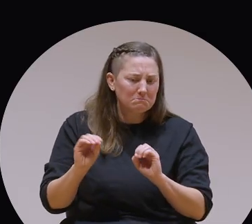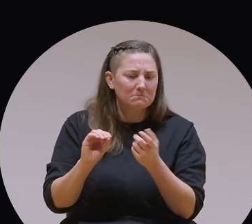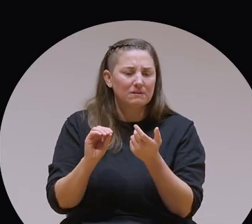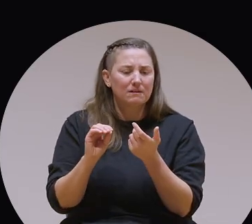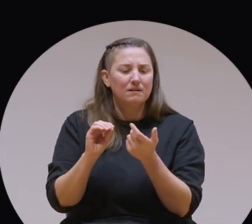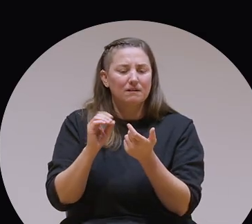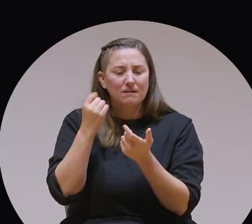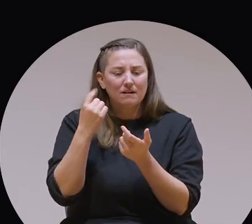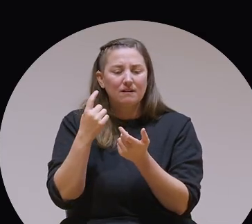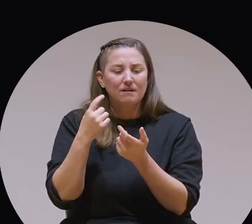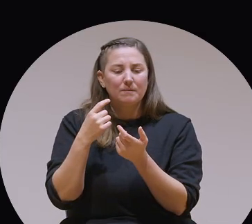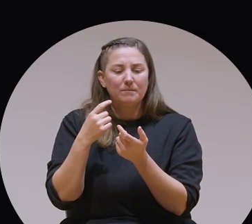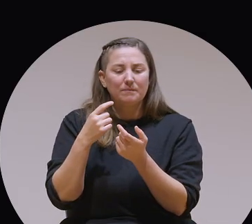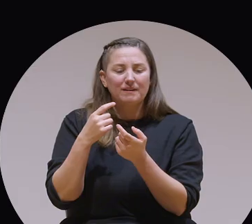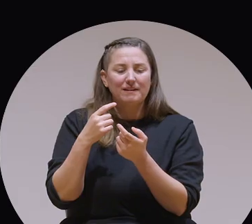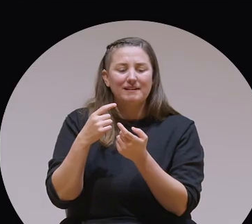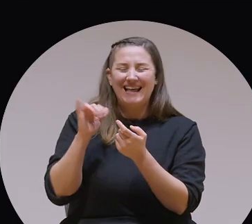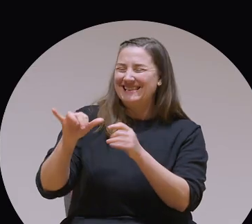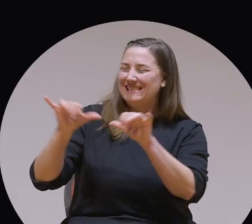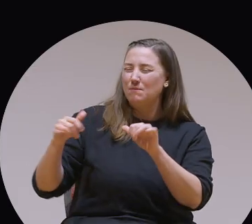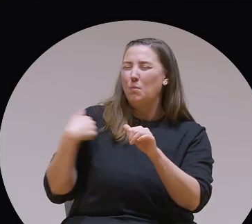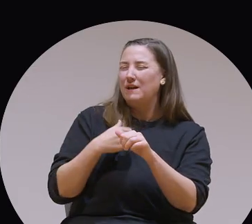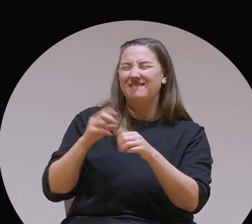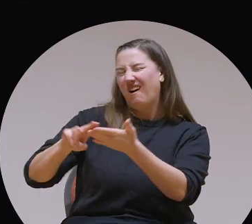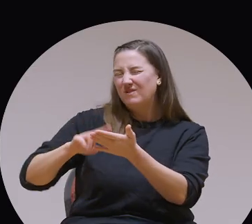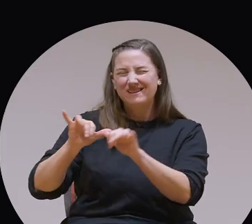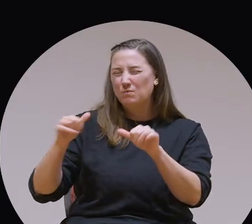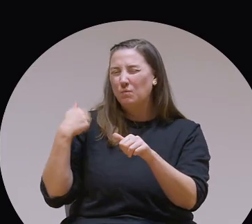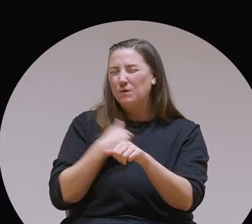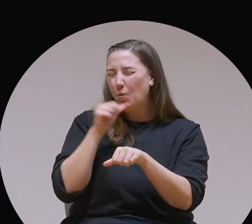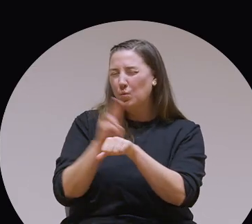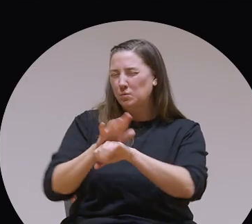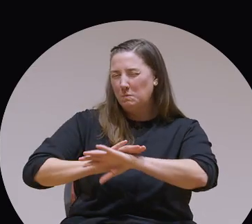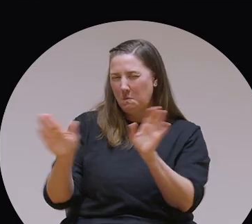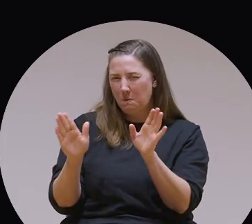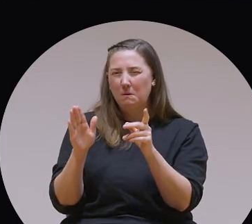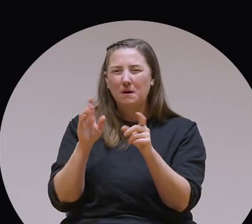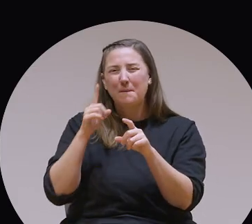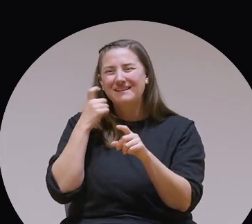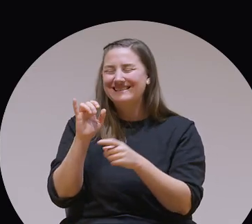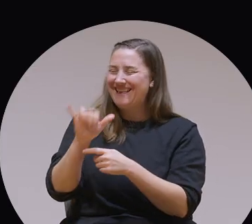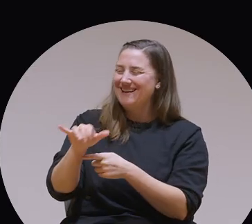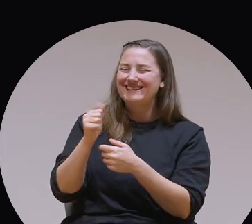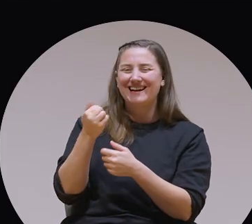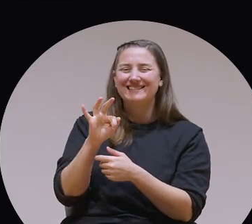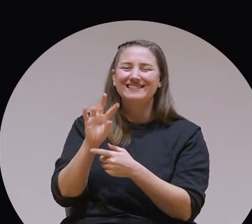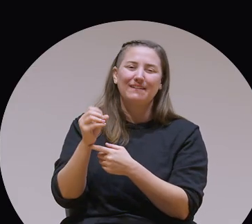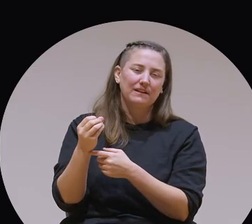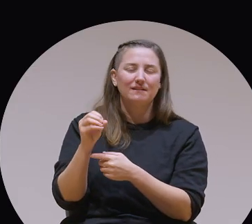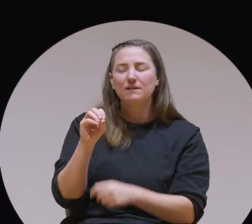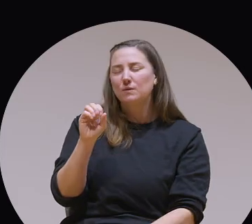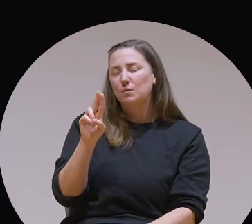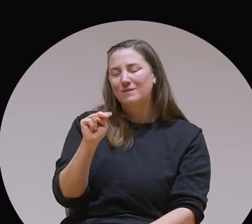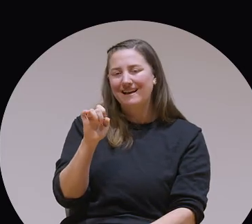issue, although there's not a system that exists anymore, particularly after the UNESCO Convention in 1970. And I